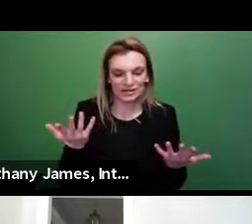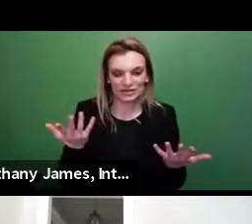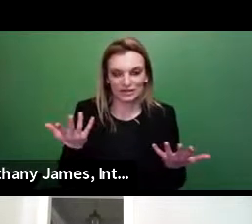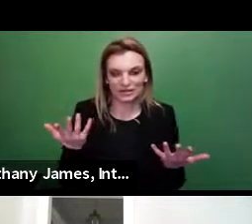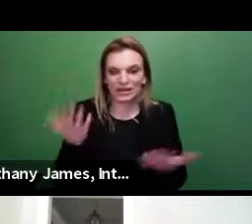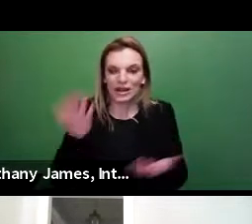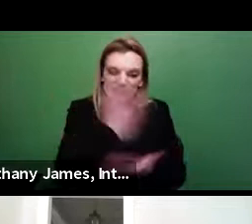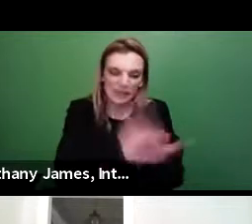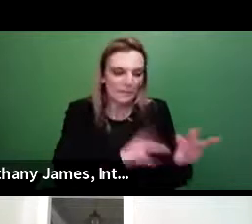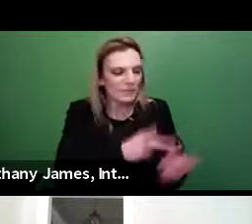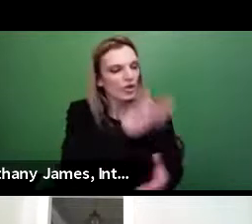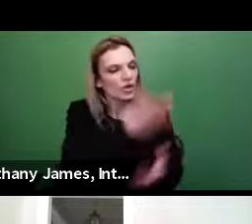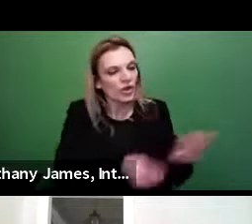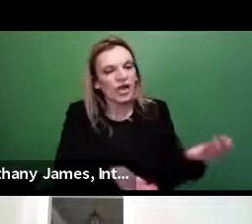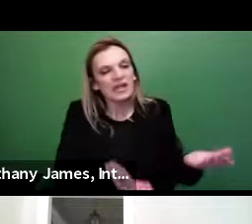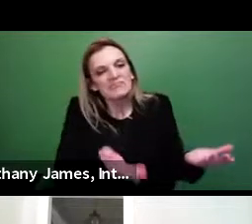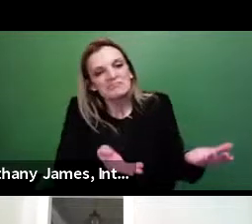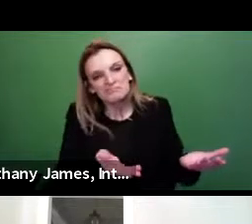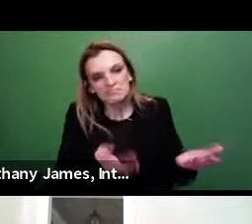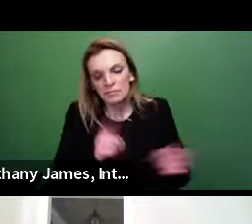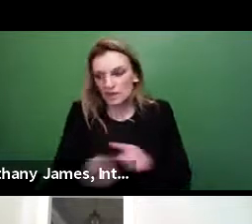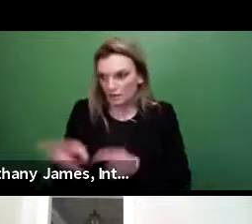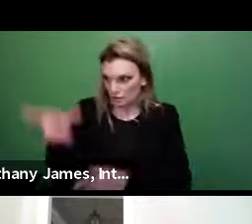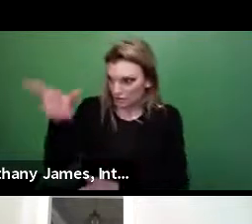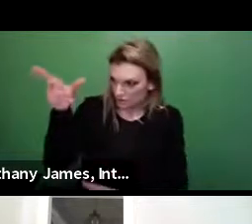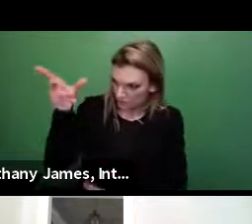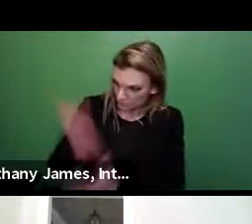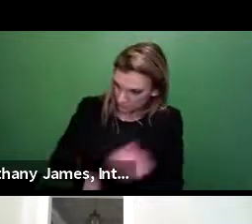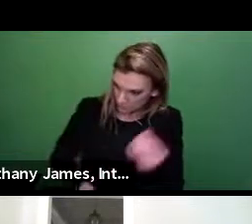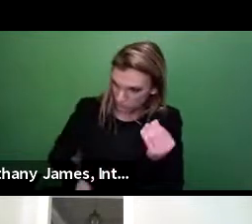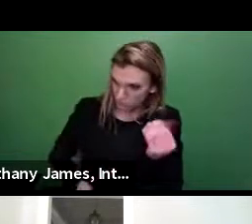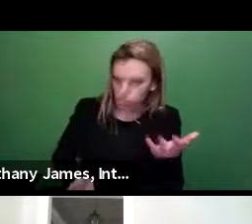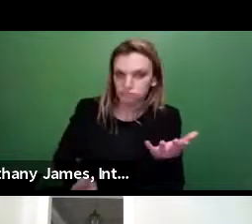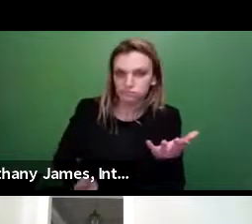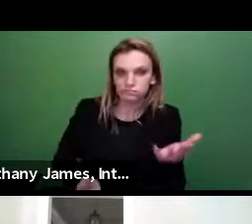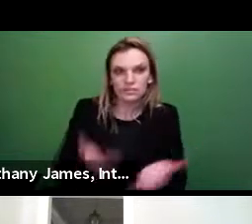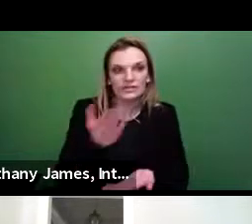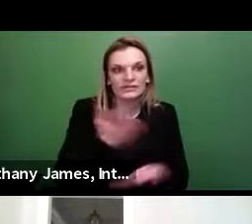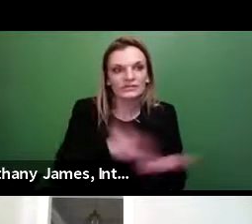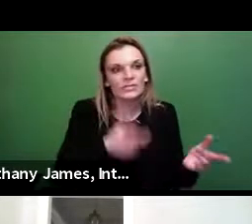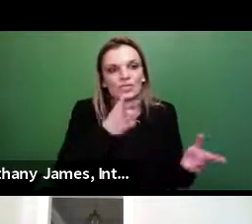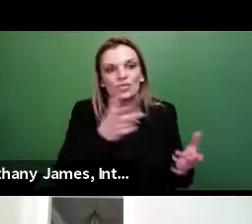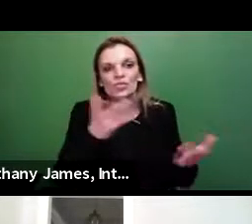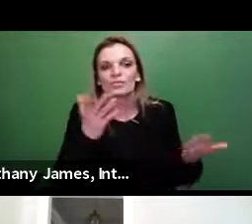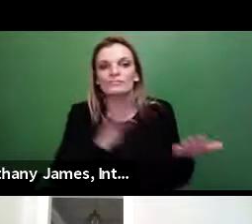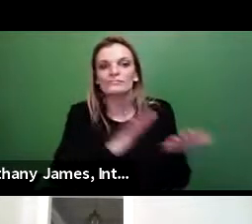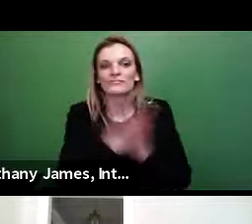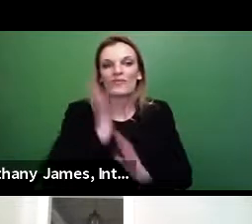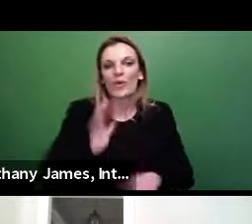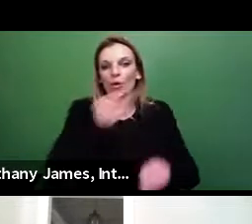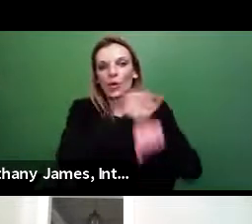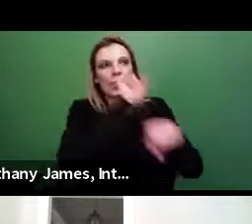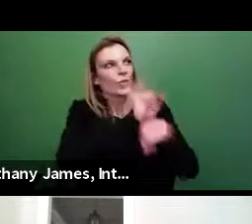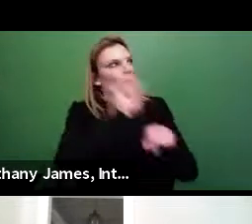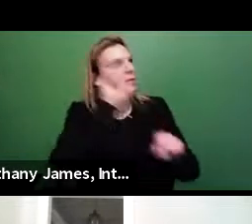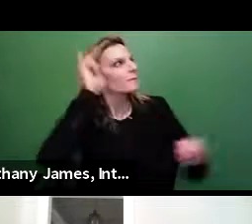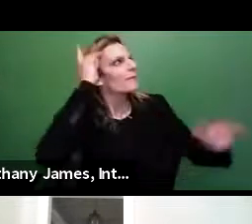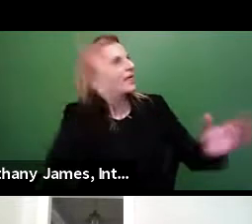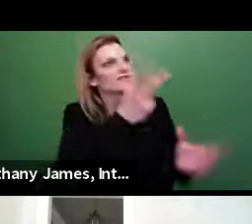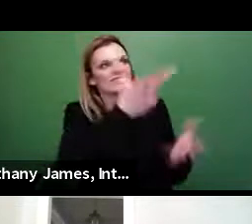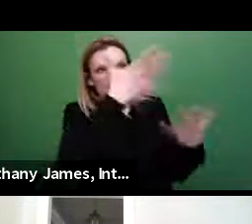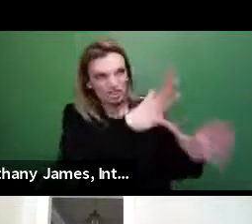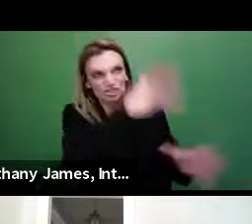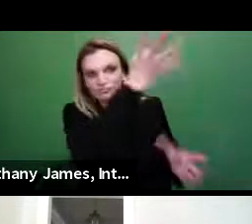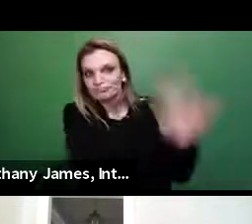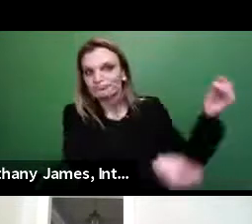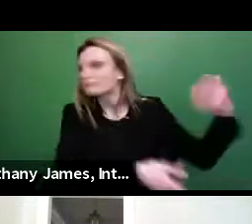forgotten quickly. Some elected officials, once they're out of office, they're forgotten. As